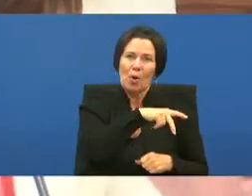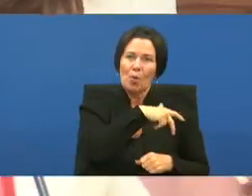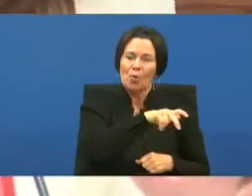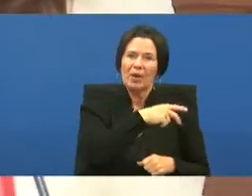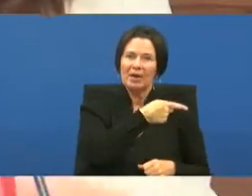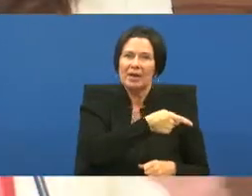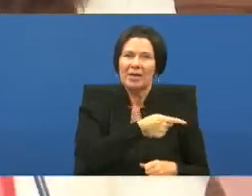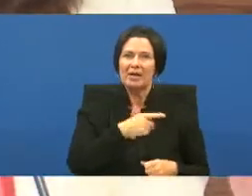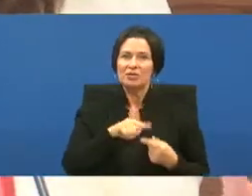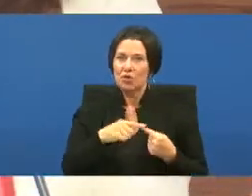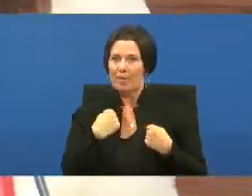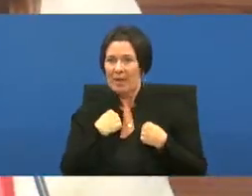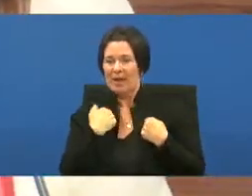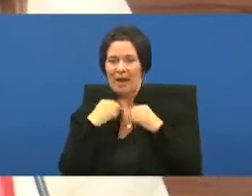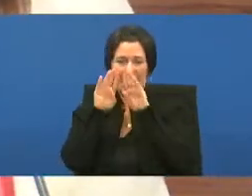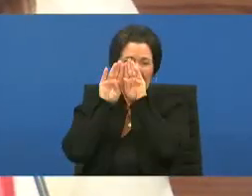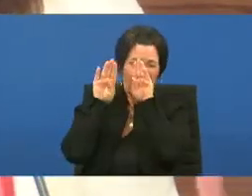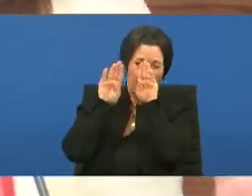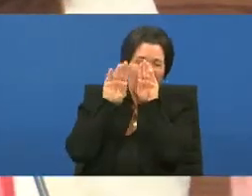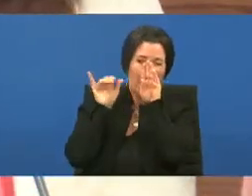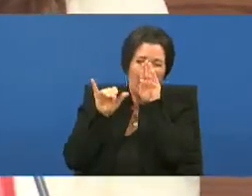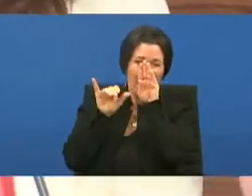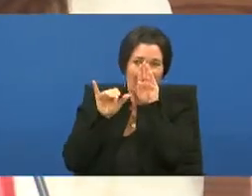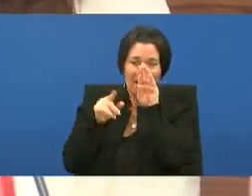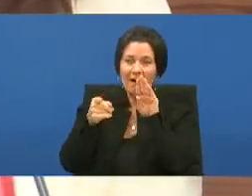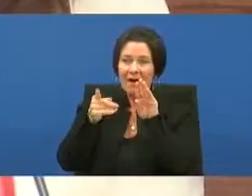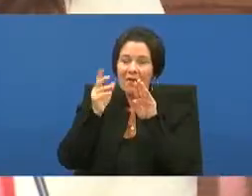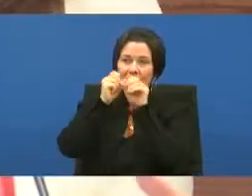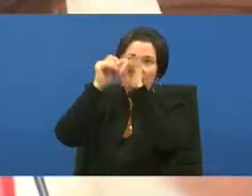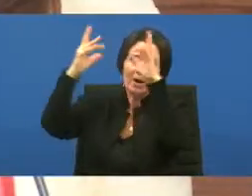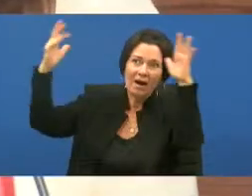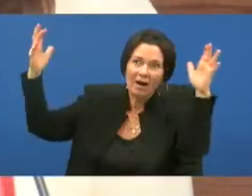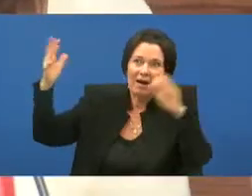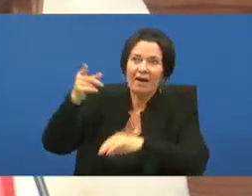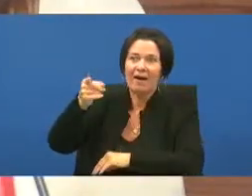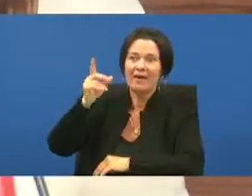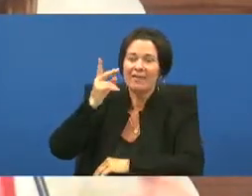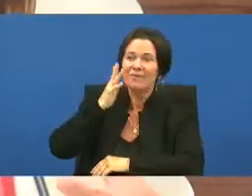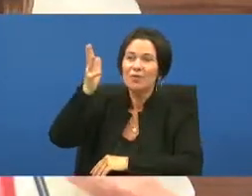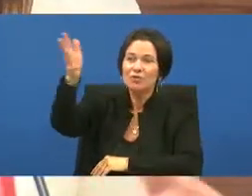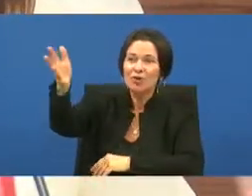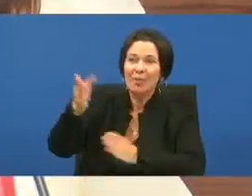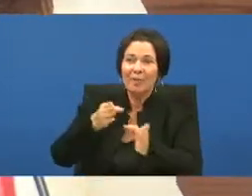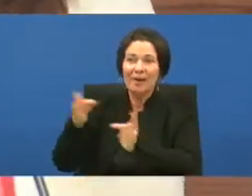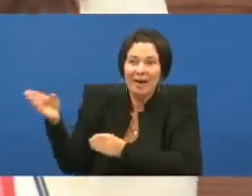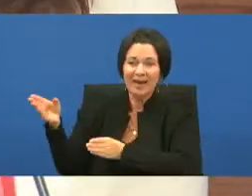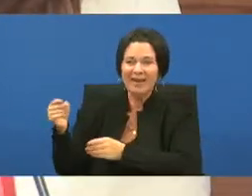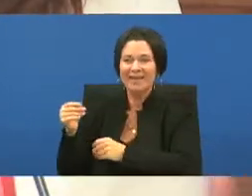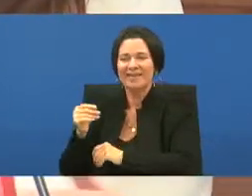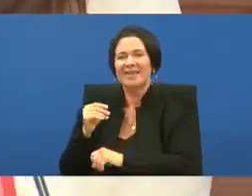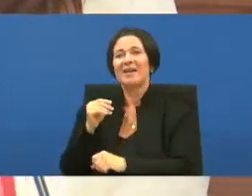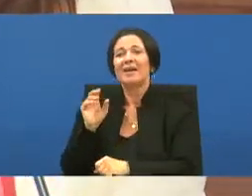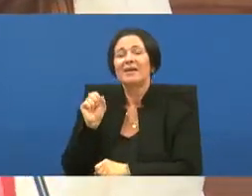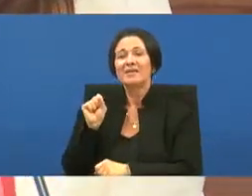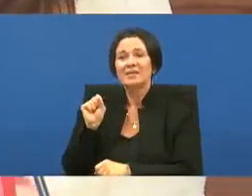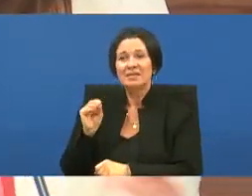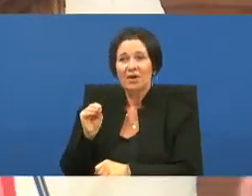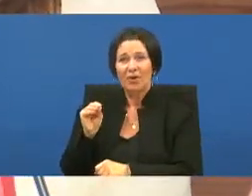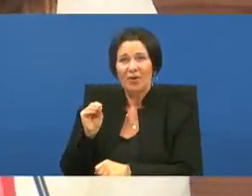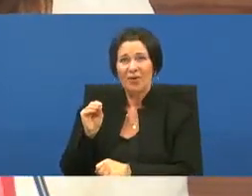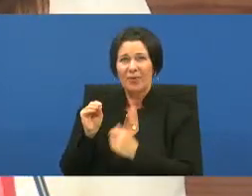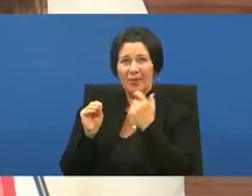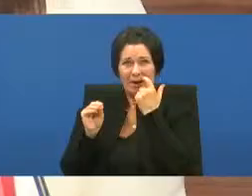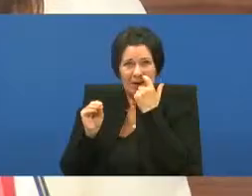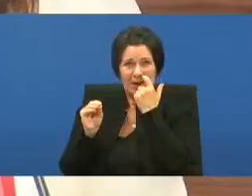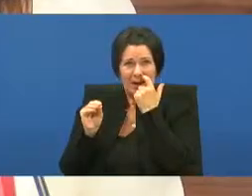little peek, a little vision into what downtown could look like and feel like frequently with the convention